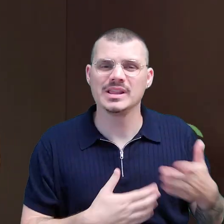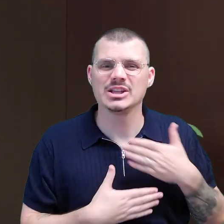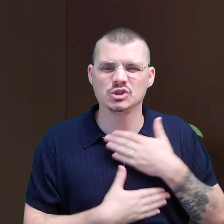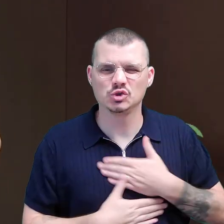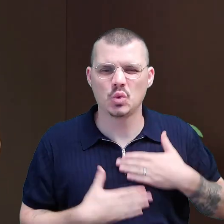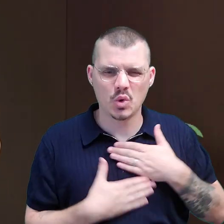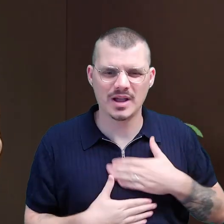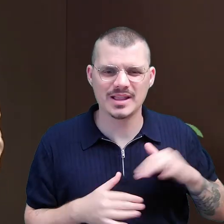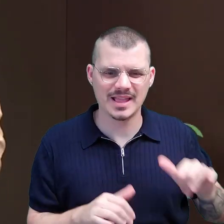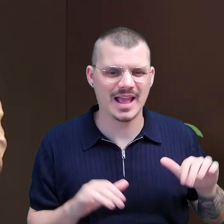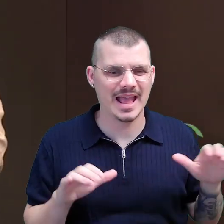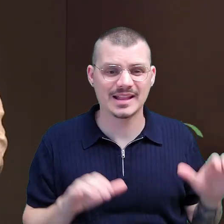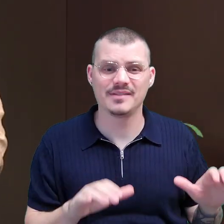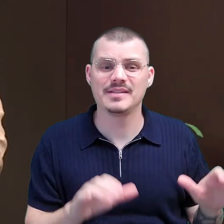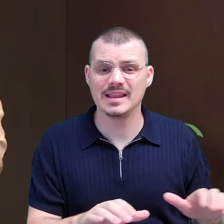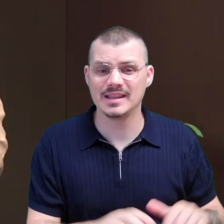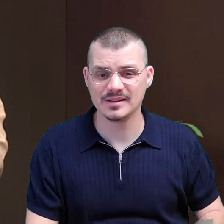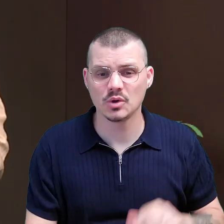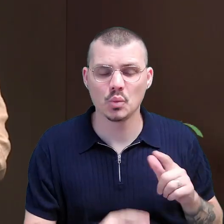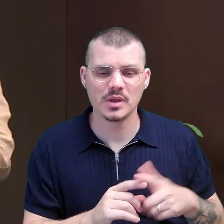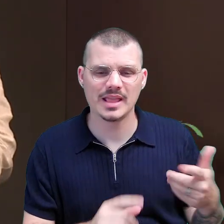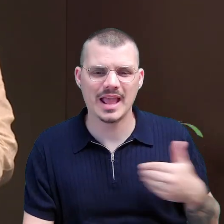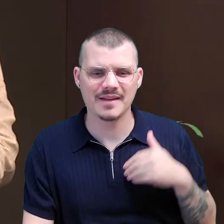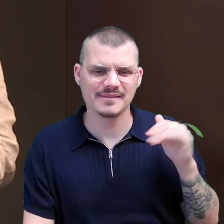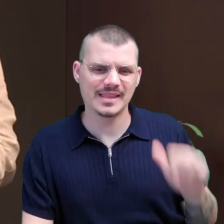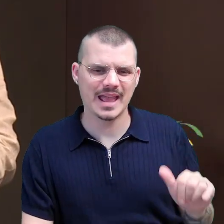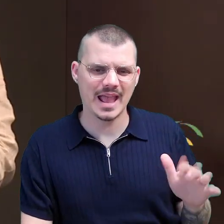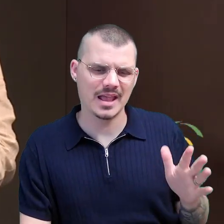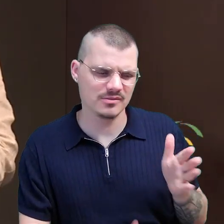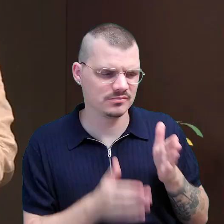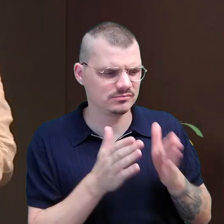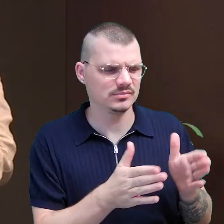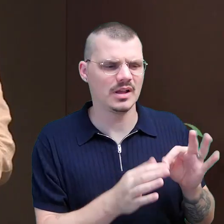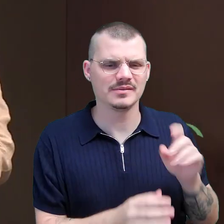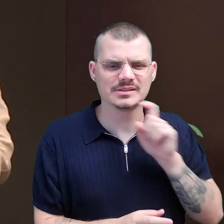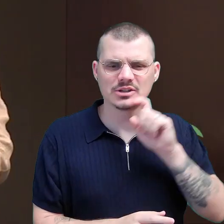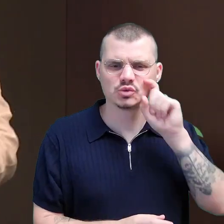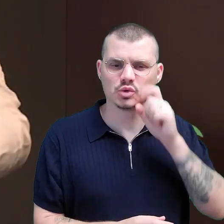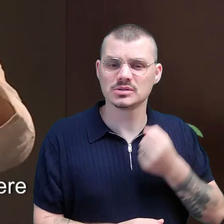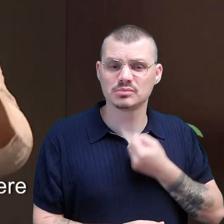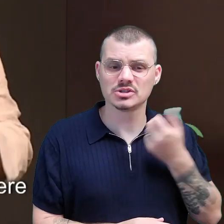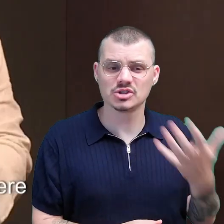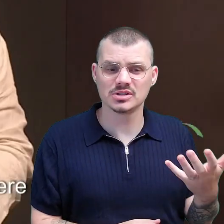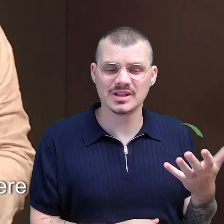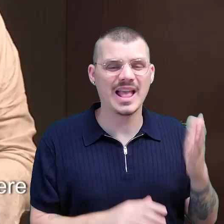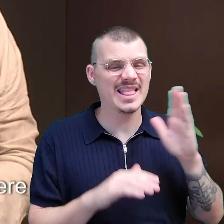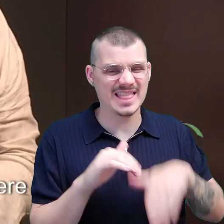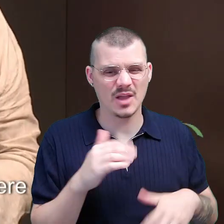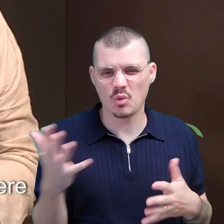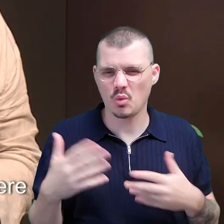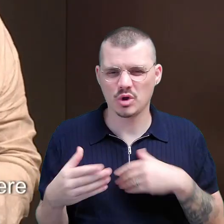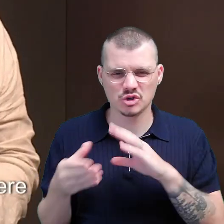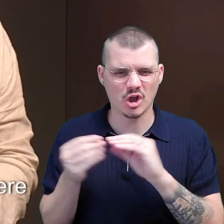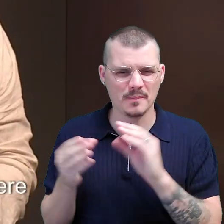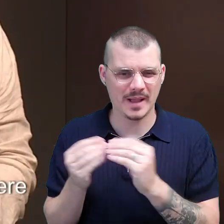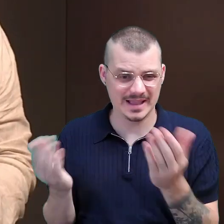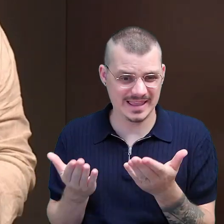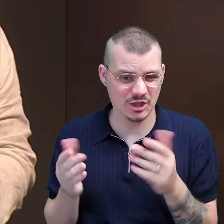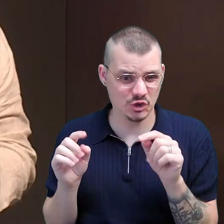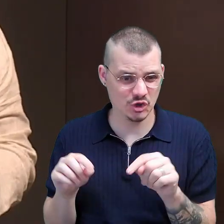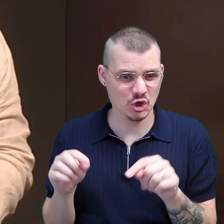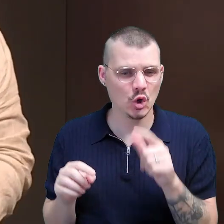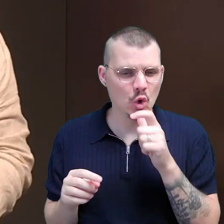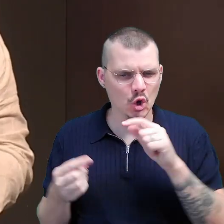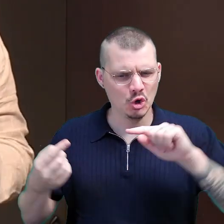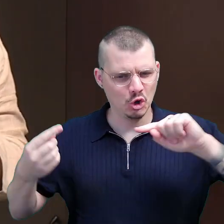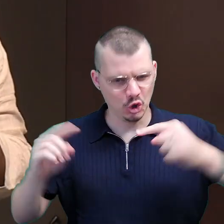enjoy the activity when they have this mode of sexual expression, versus the people we're talking about here